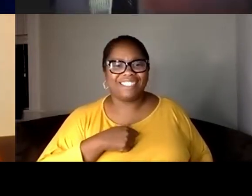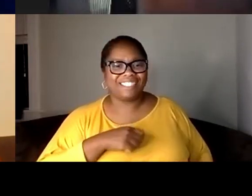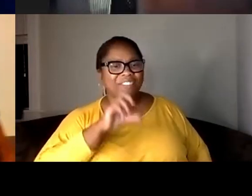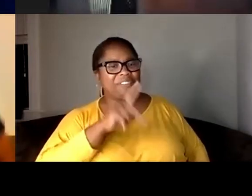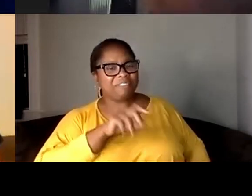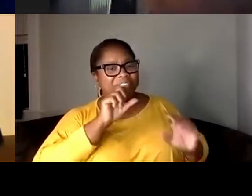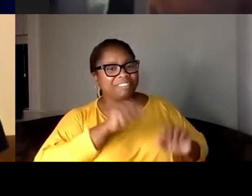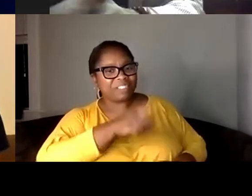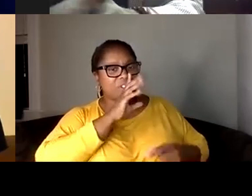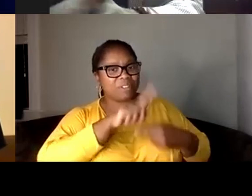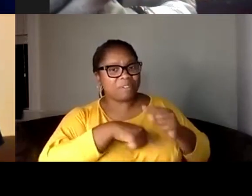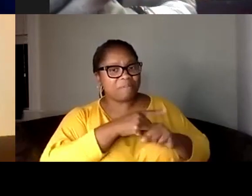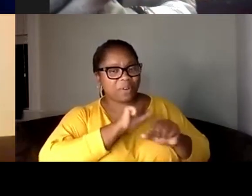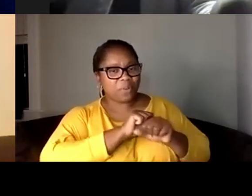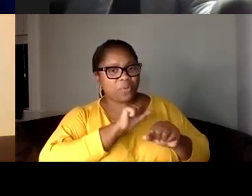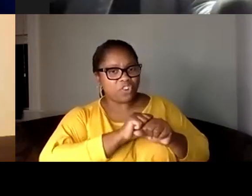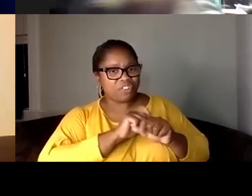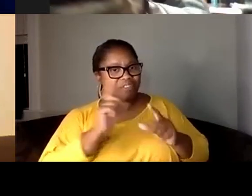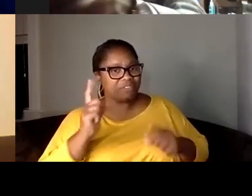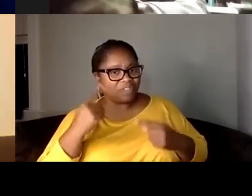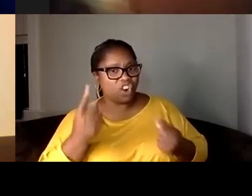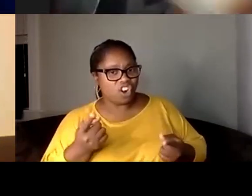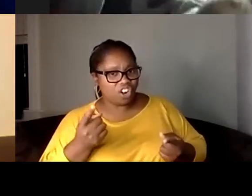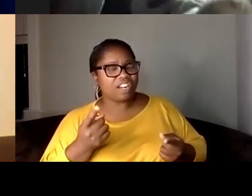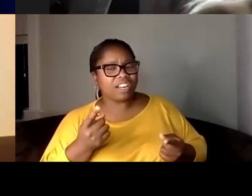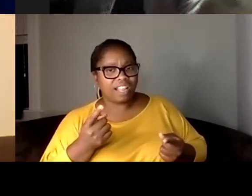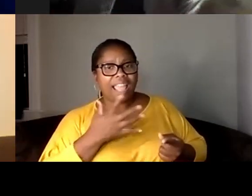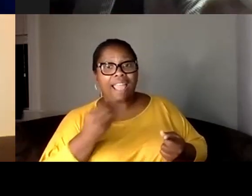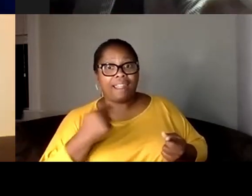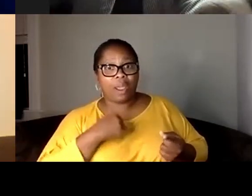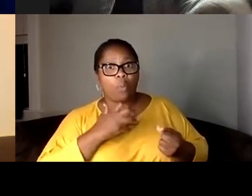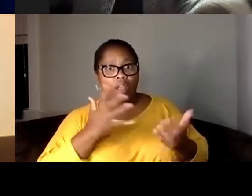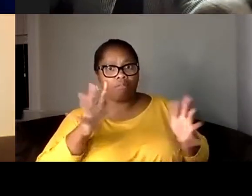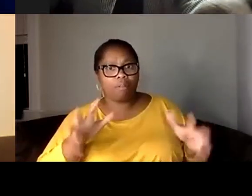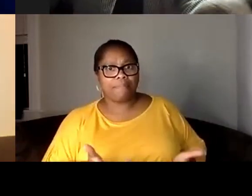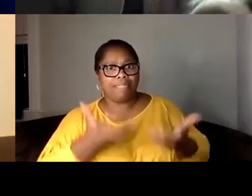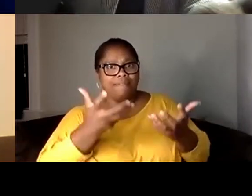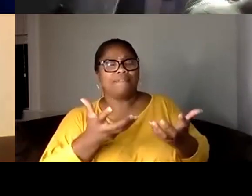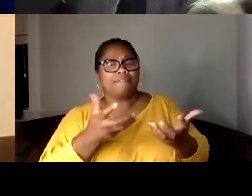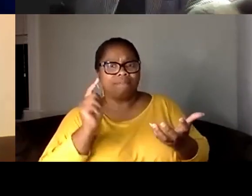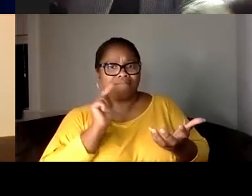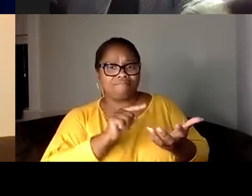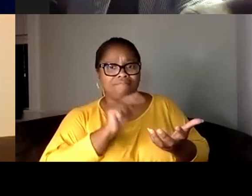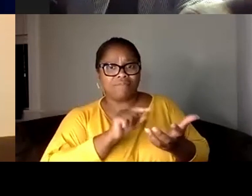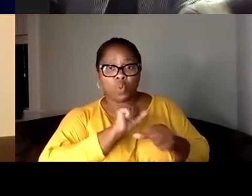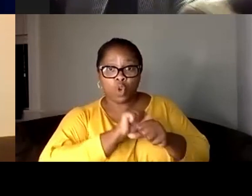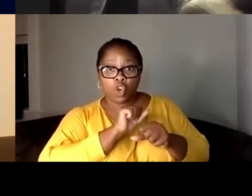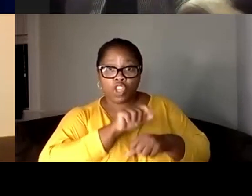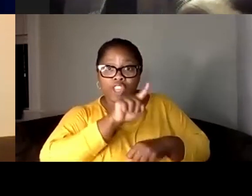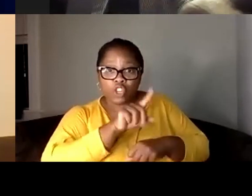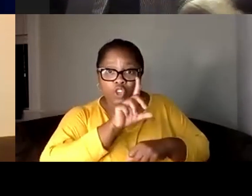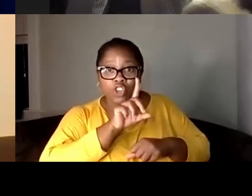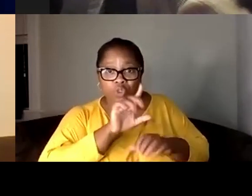talk about the work, though, that's been done so far? And also, I want to uplift that this is work that you're doing, but this